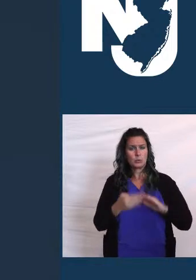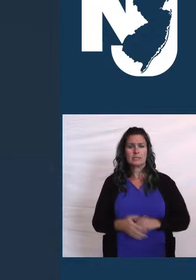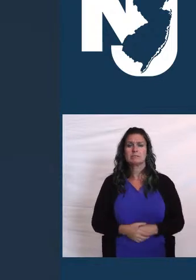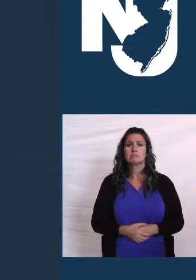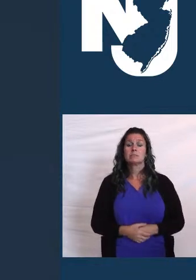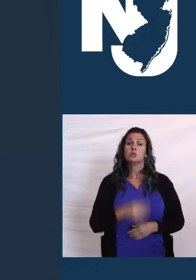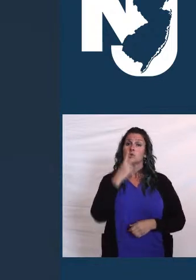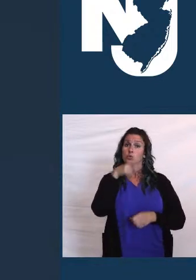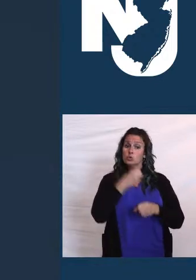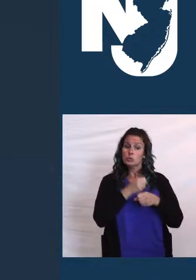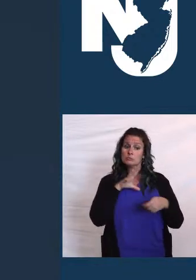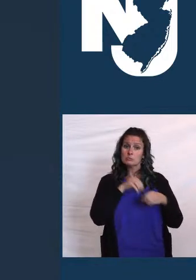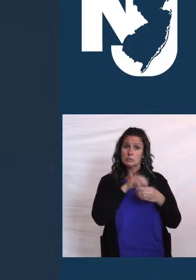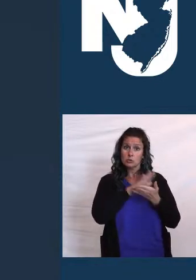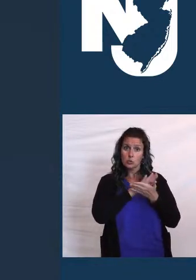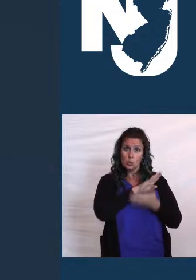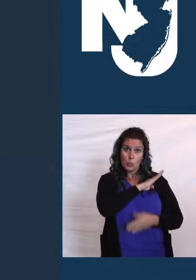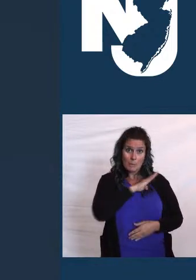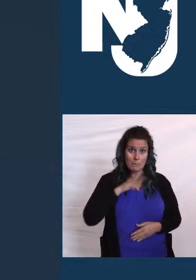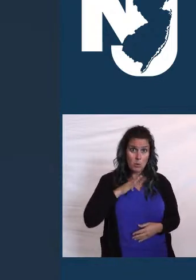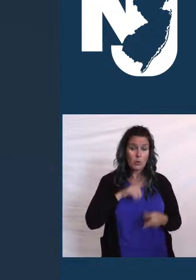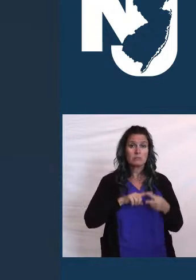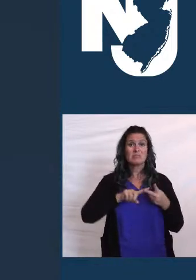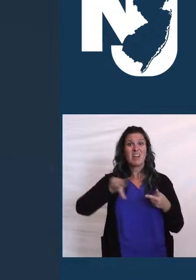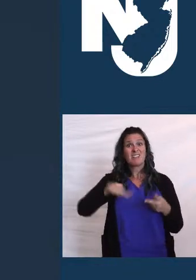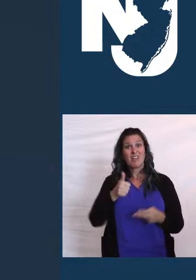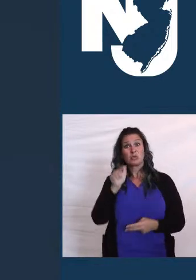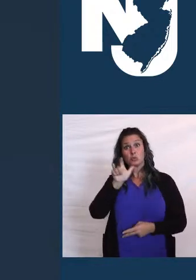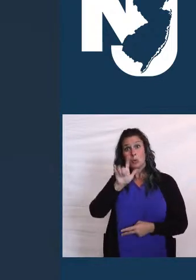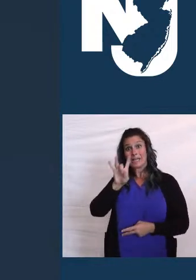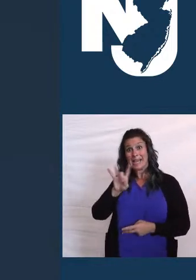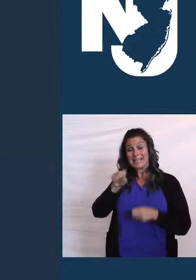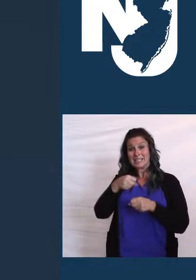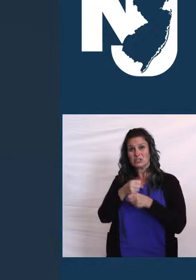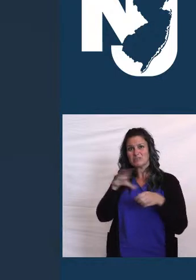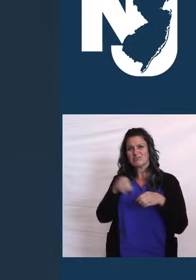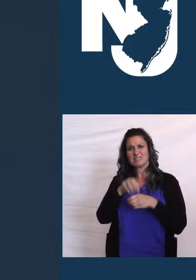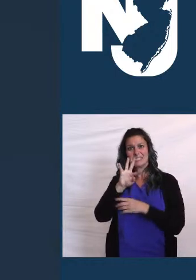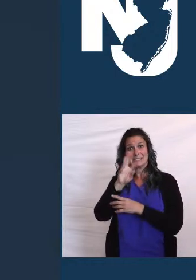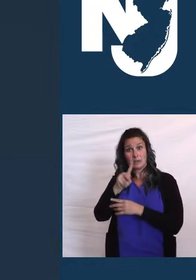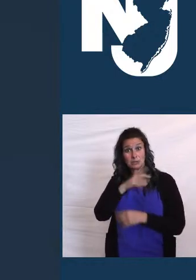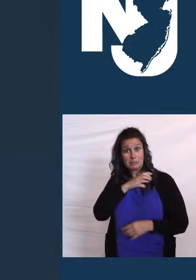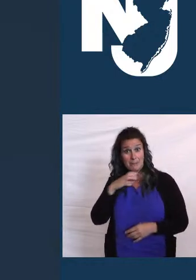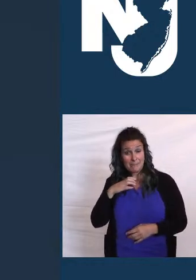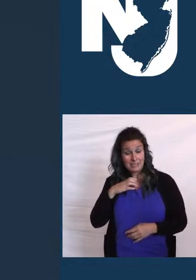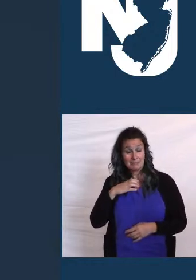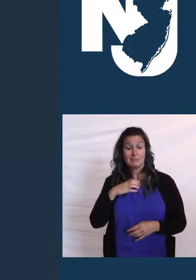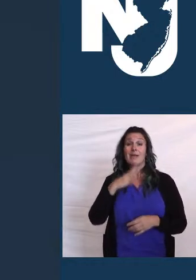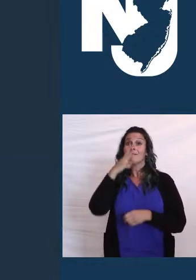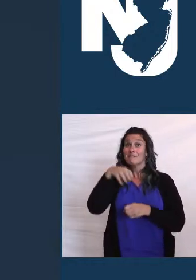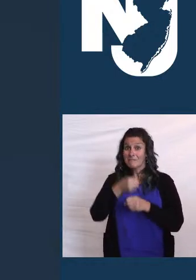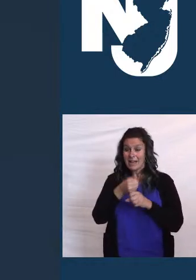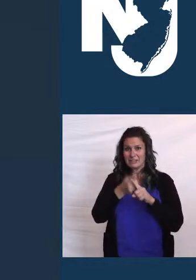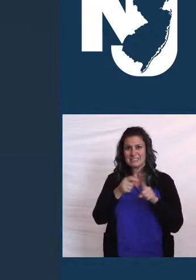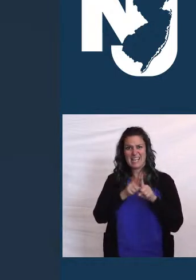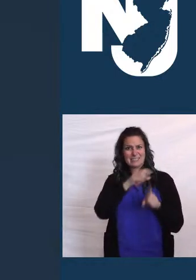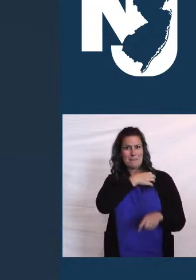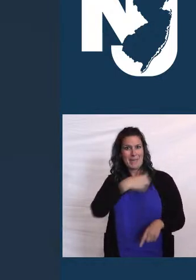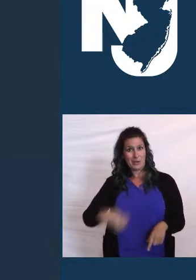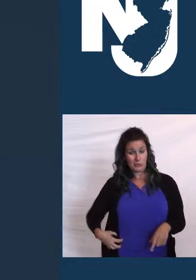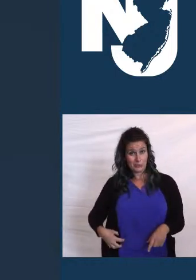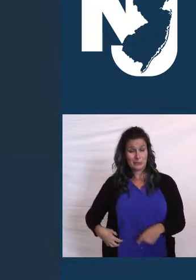2 years on the school board and another 28 as a member of the township committee, including 5 years as Lakewood's